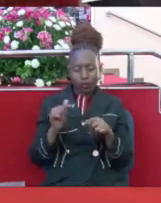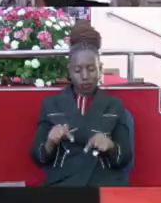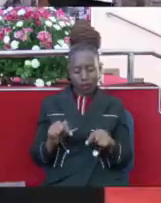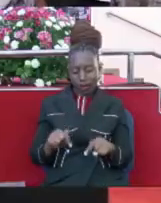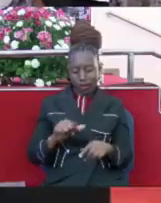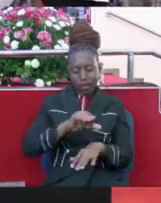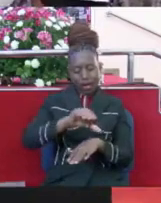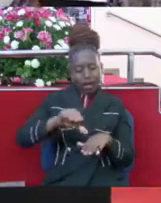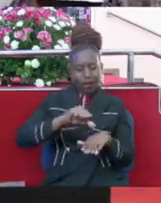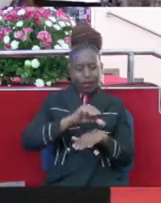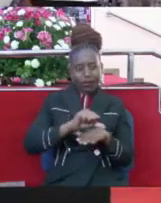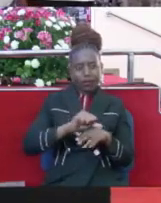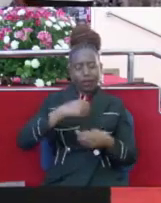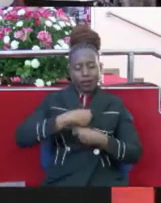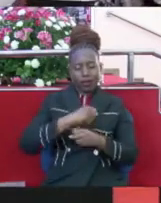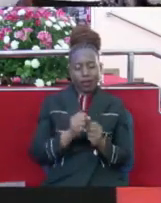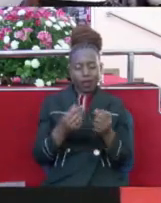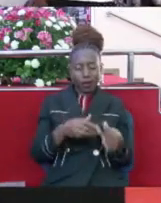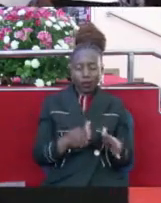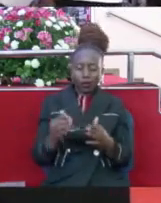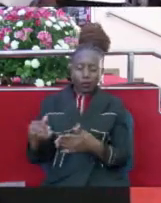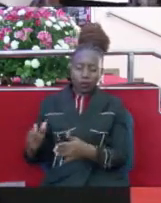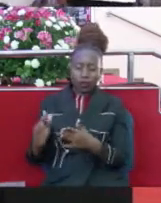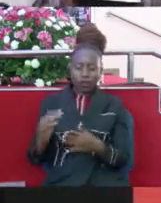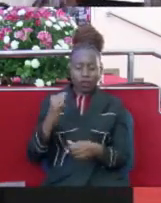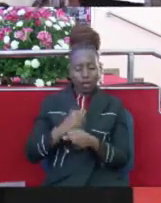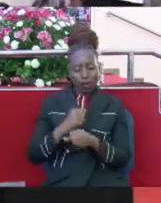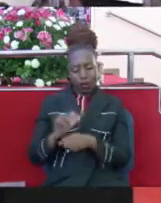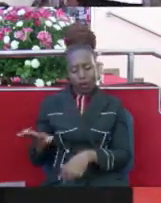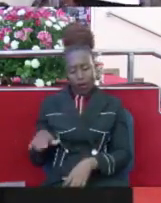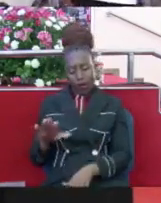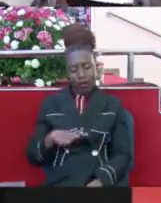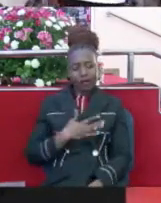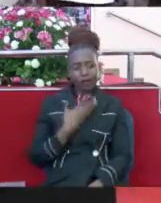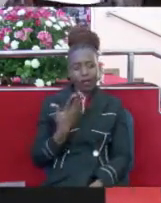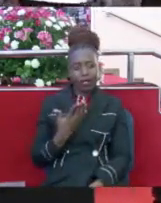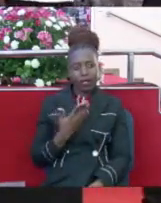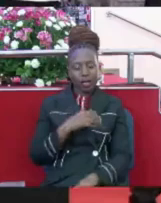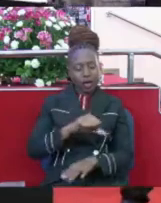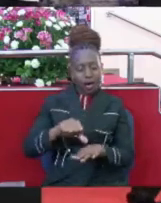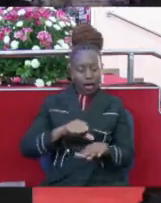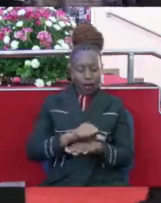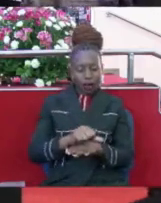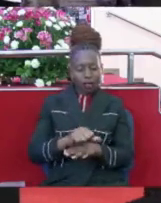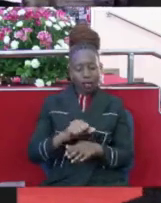for me in my workplace. An anointing that will pave way for me in the business